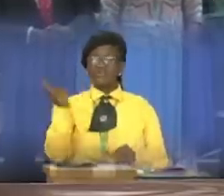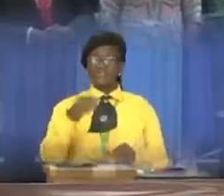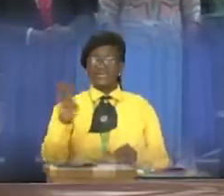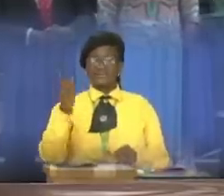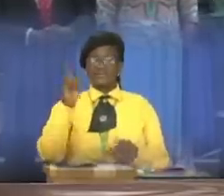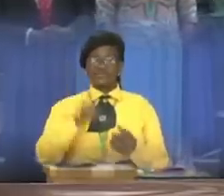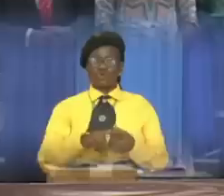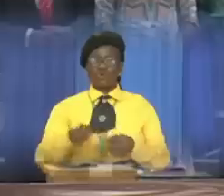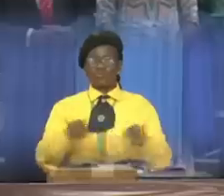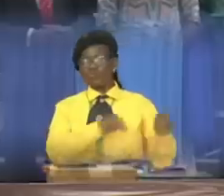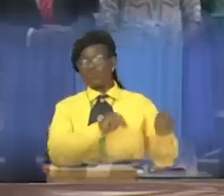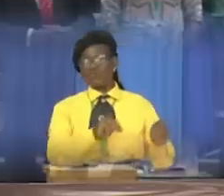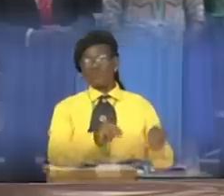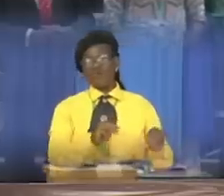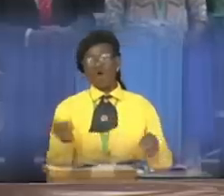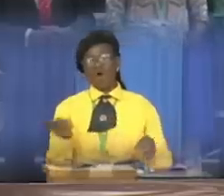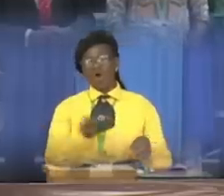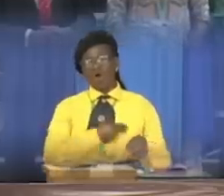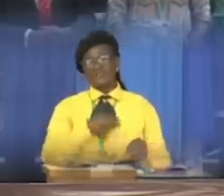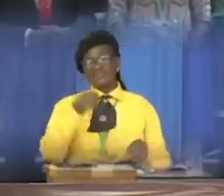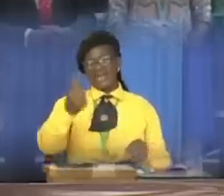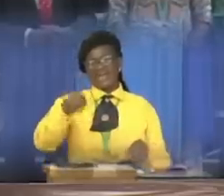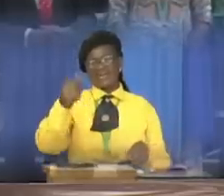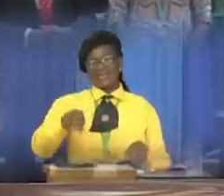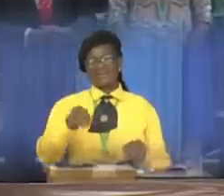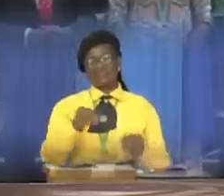are we well?